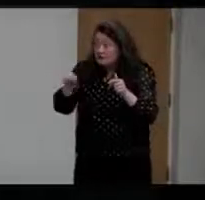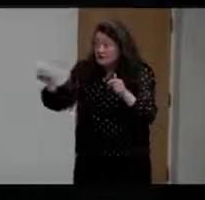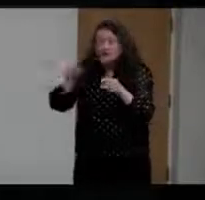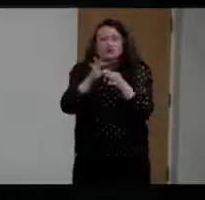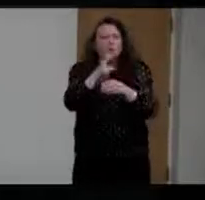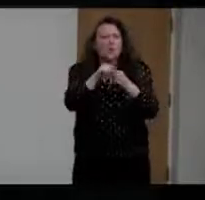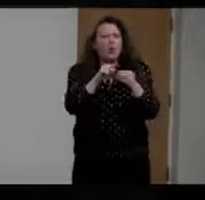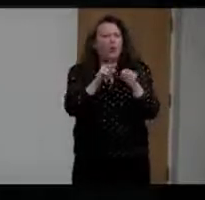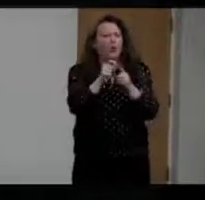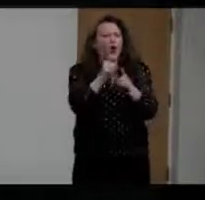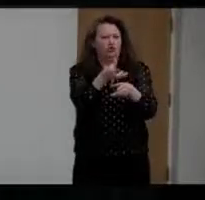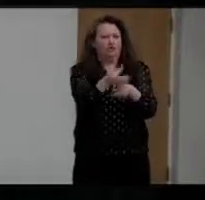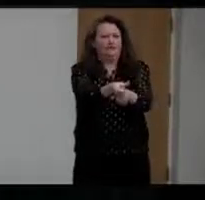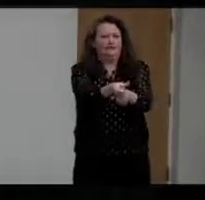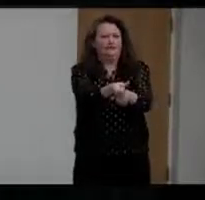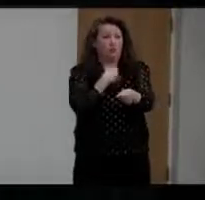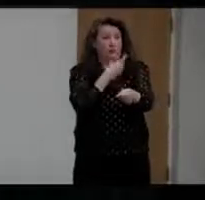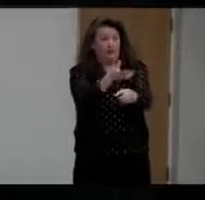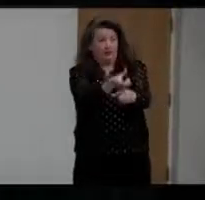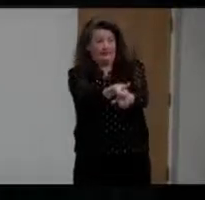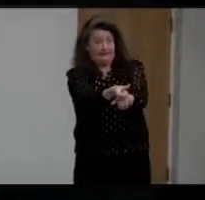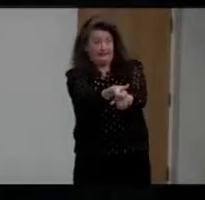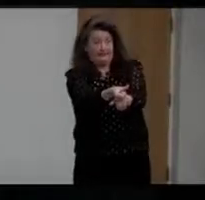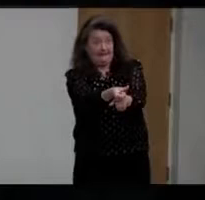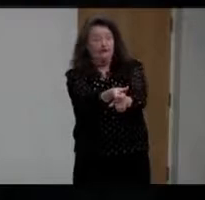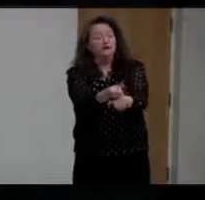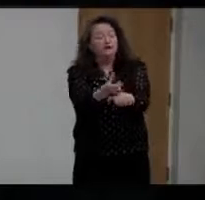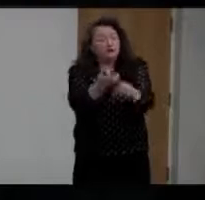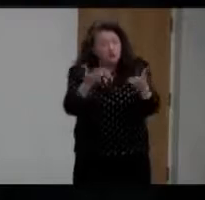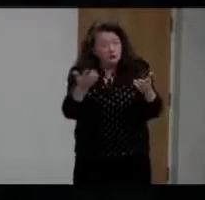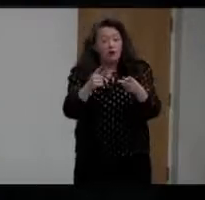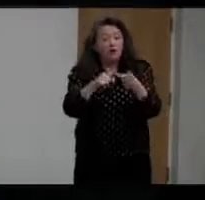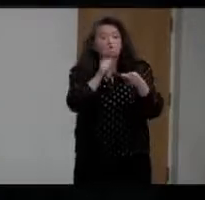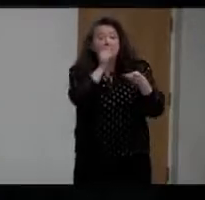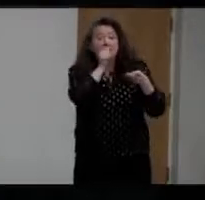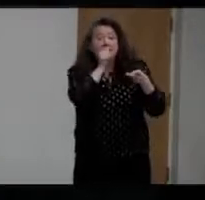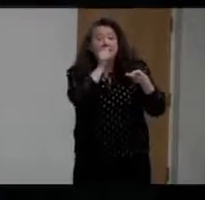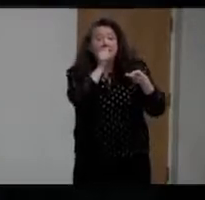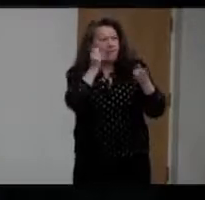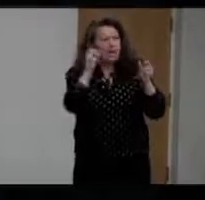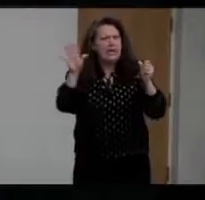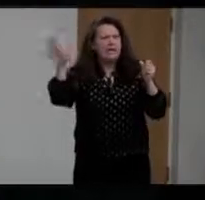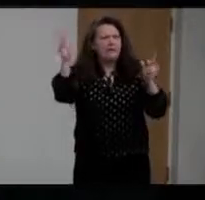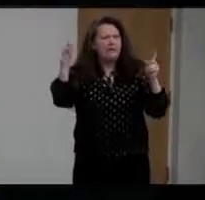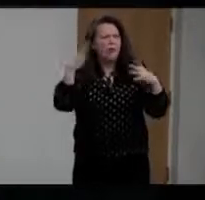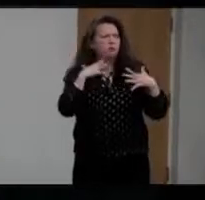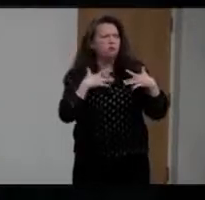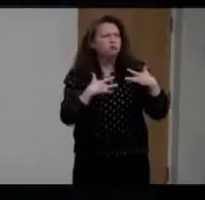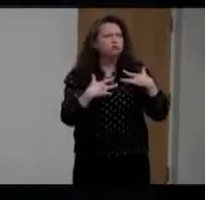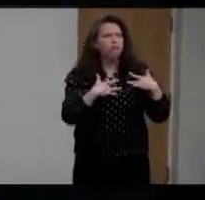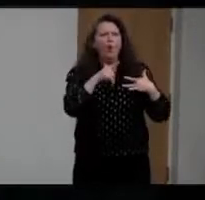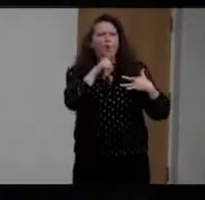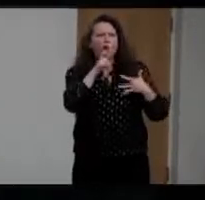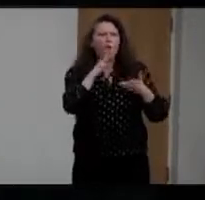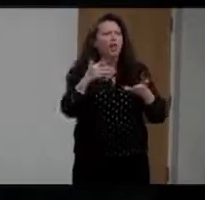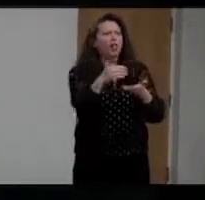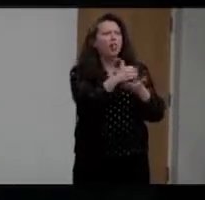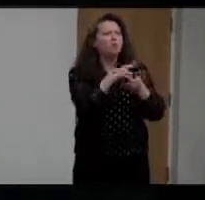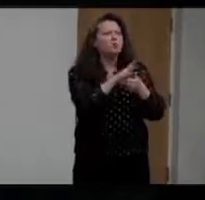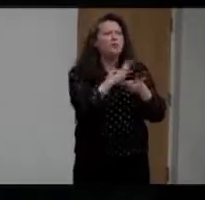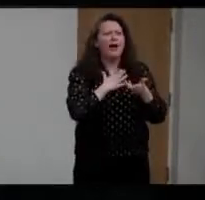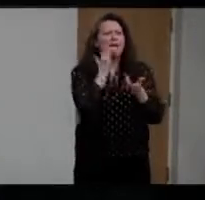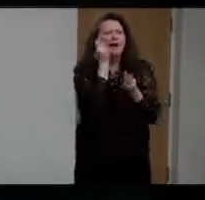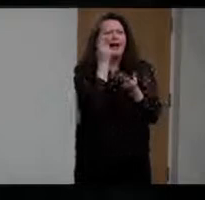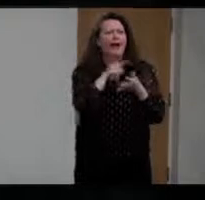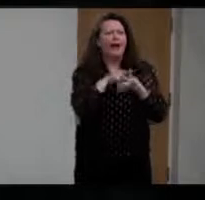thinking about privacy, we had a lot of questions from the audience about privacy and worries about that. Who is going to be using all this data that's out there? How